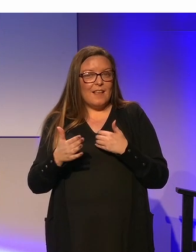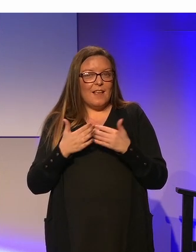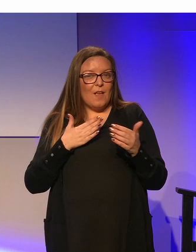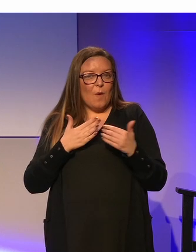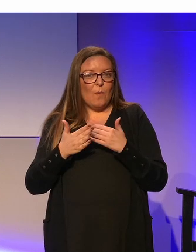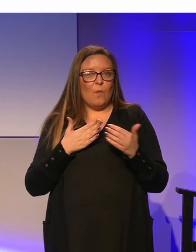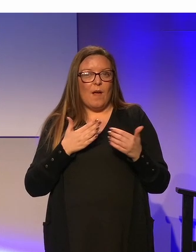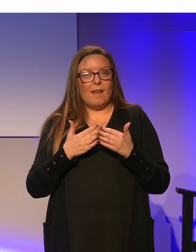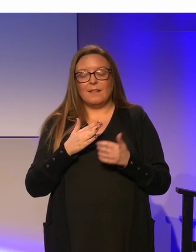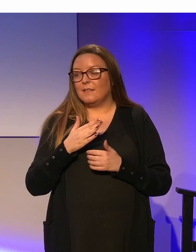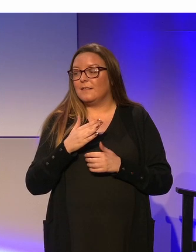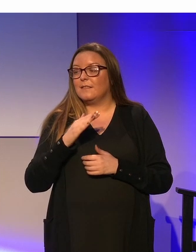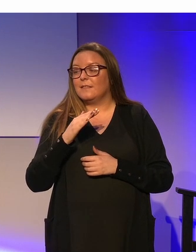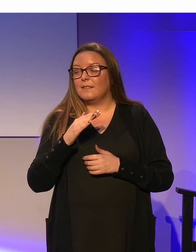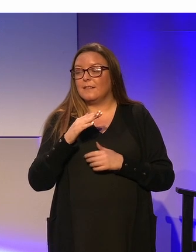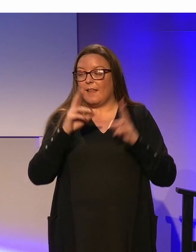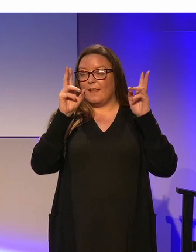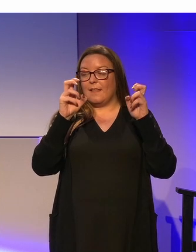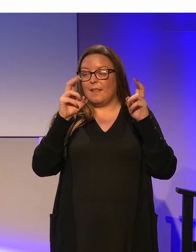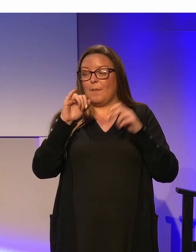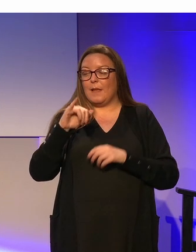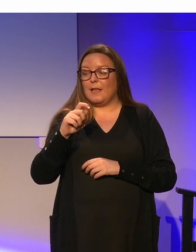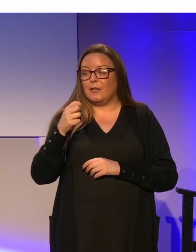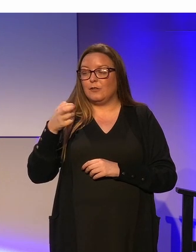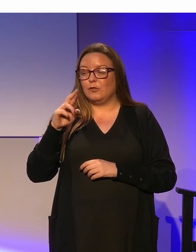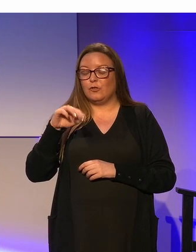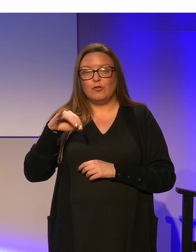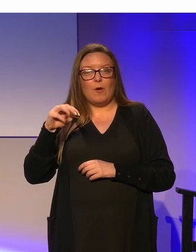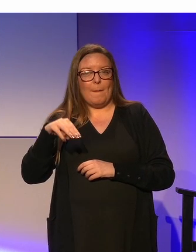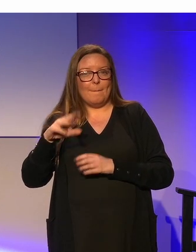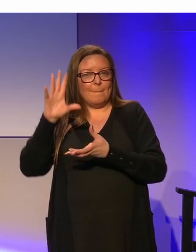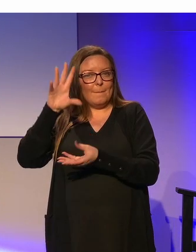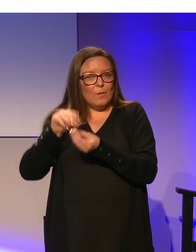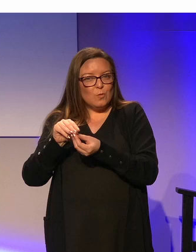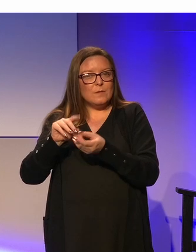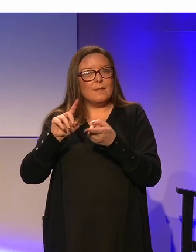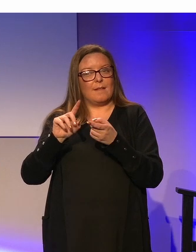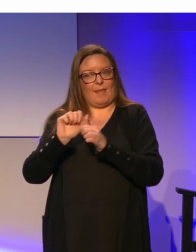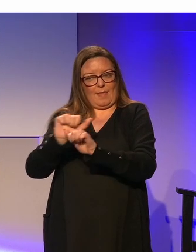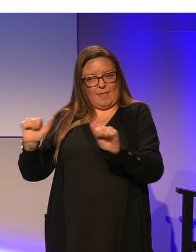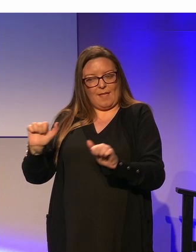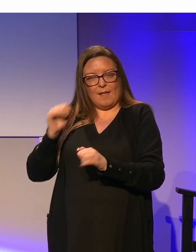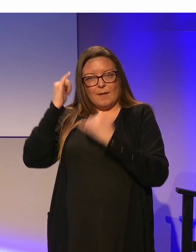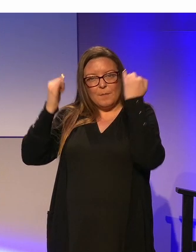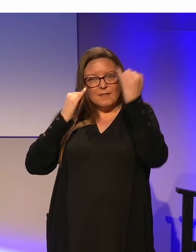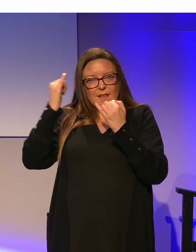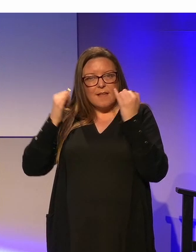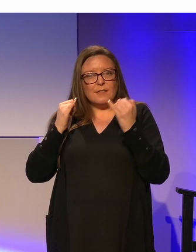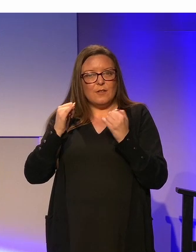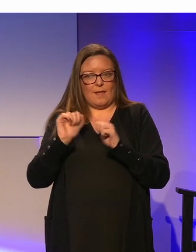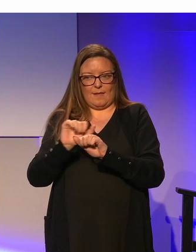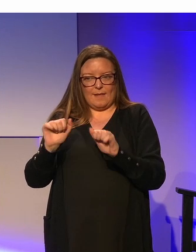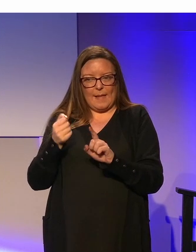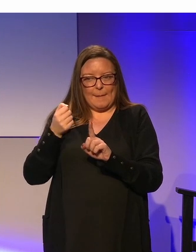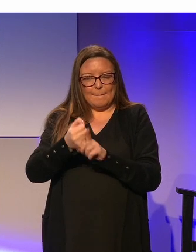our tentative interim conclusions on participants' perceptions of the